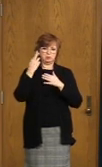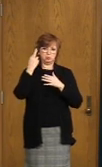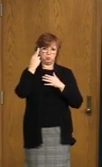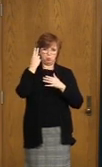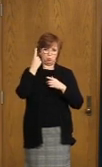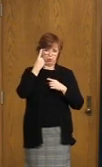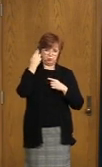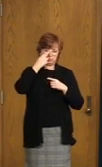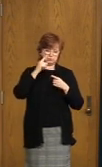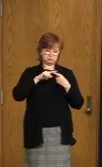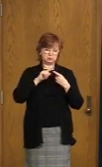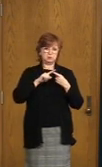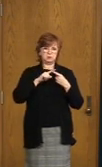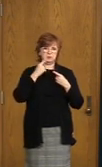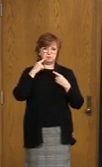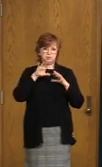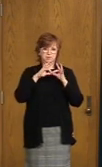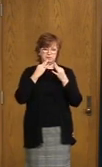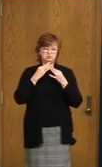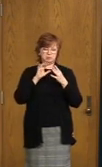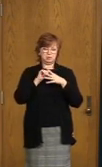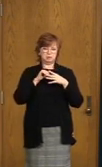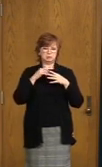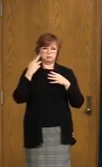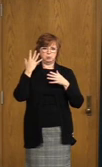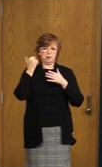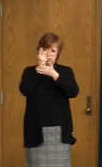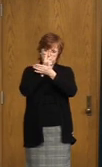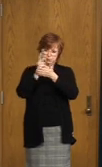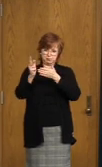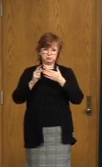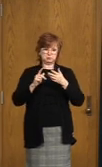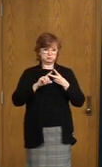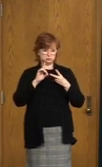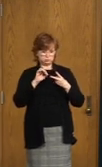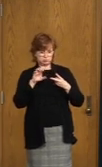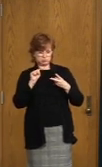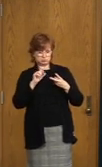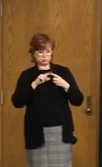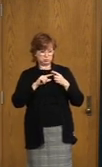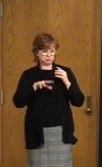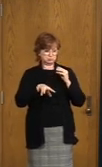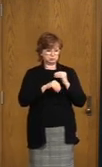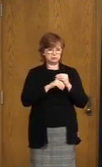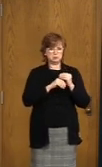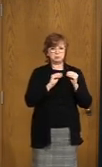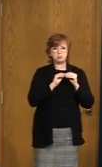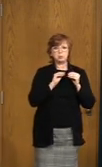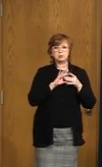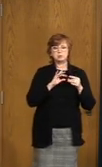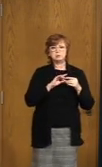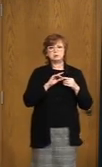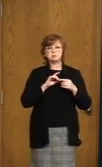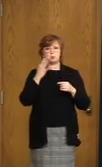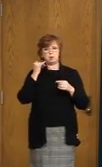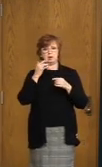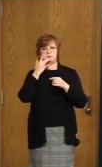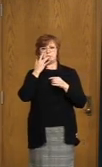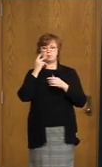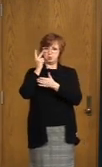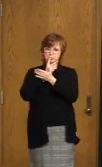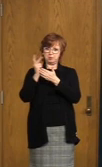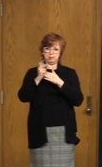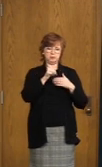weeks. Dr. Shahab, you might speak to a little bit more in detail as to why we went 3 rather than 2 or 4. Yeah,